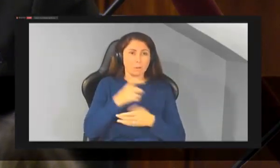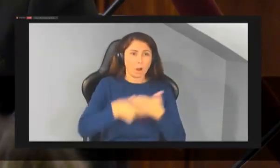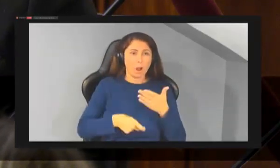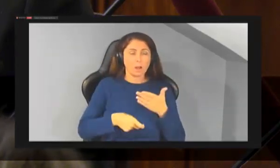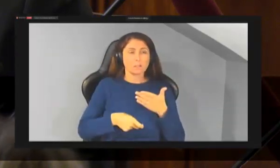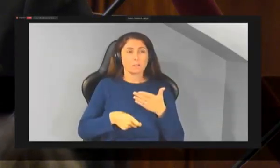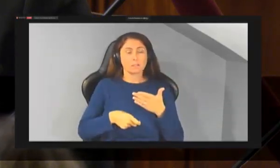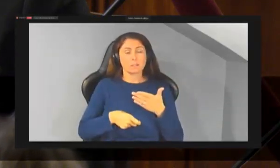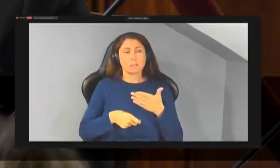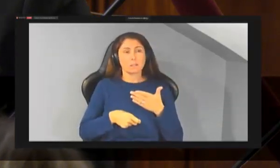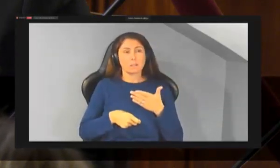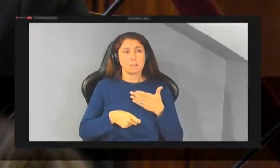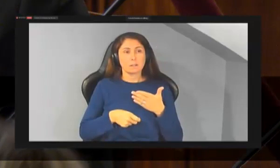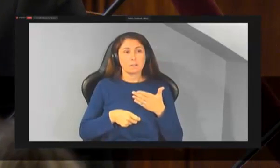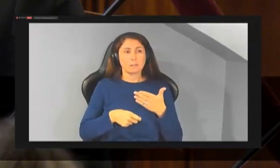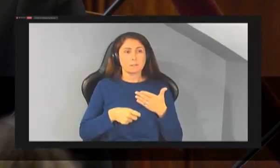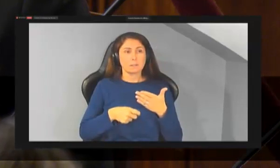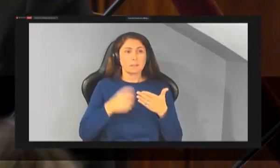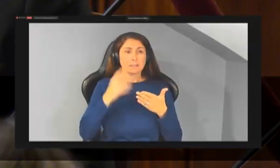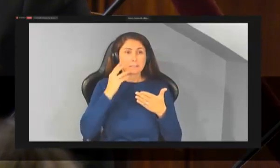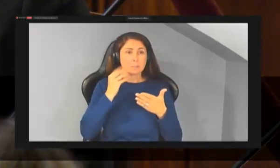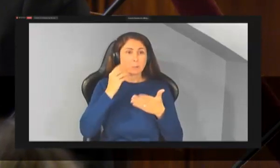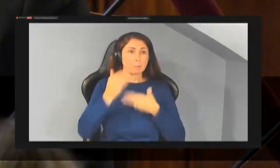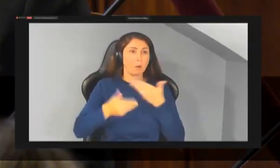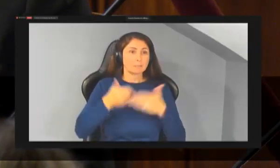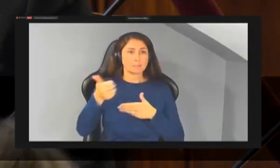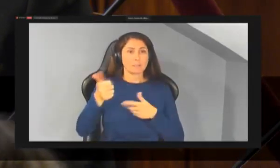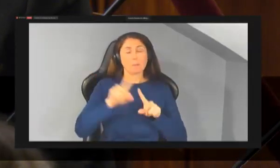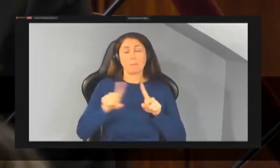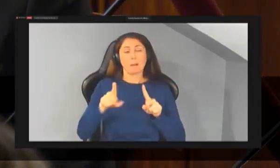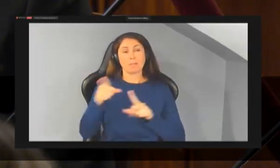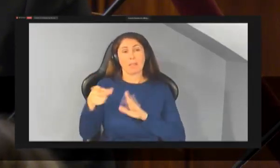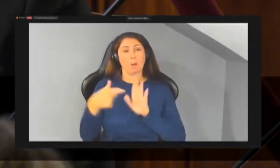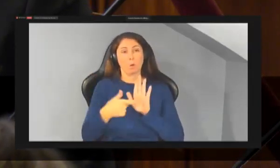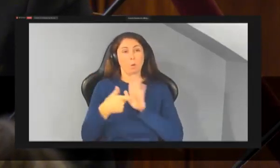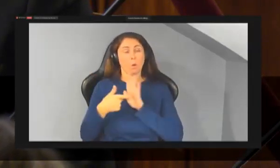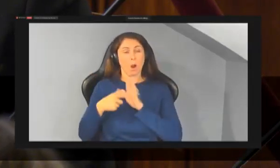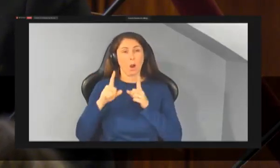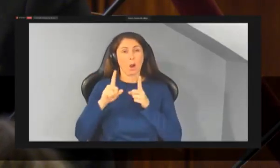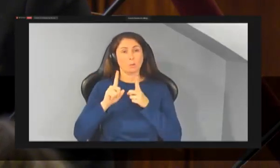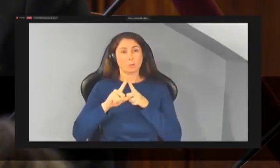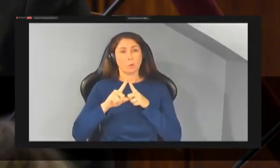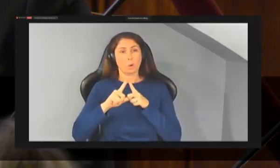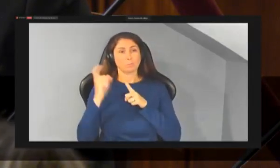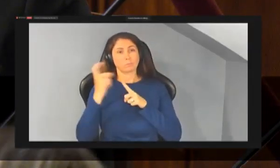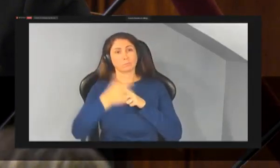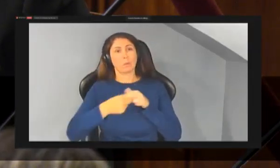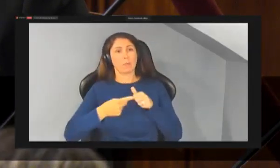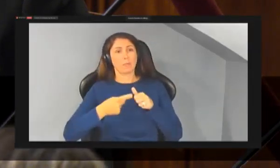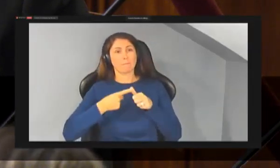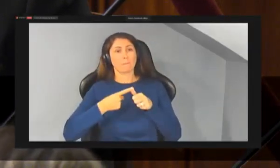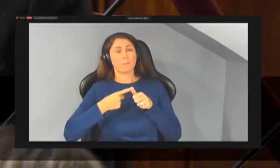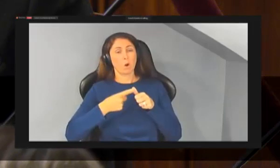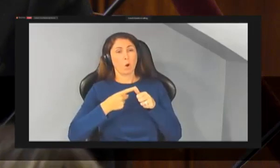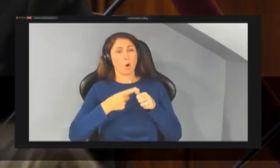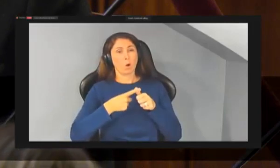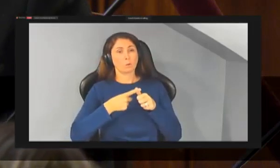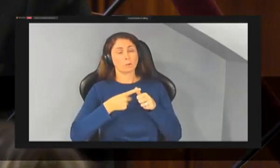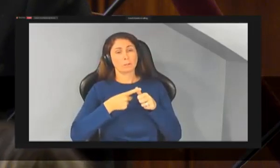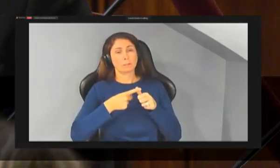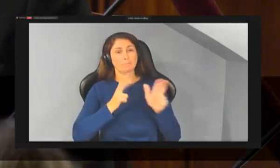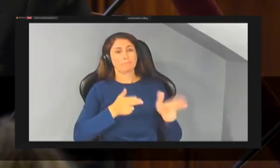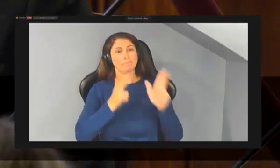know, experience of processing it themselves, but they are required to contribute their first harvest to a food bank.